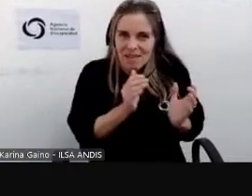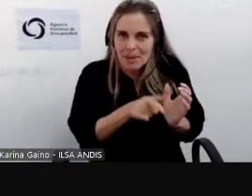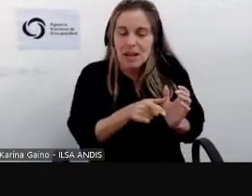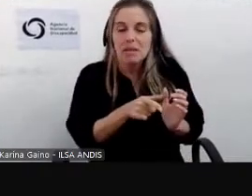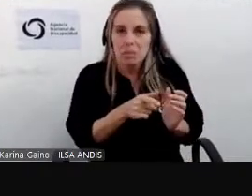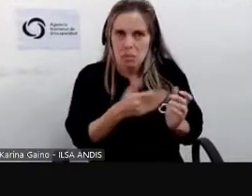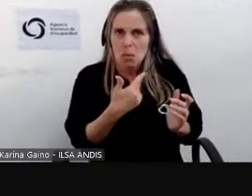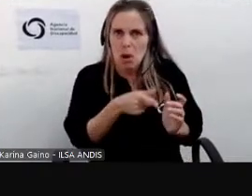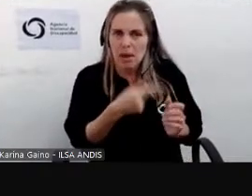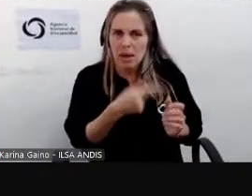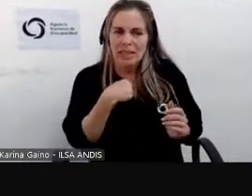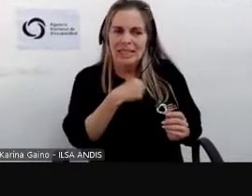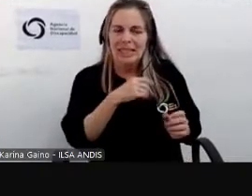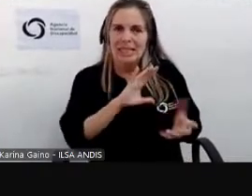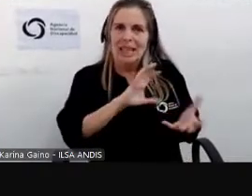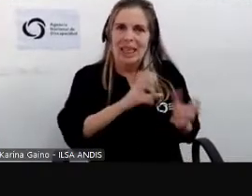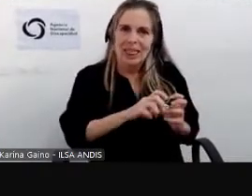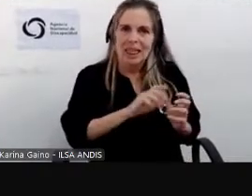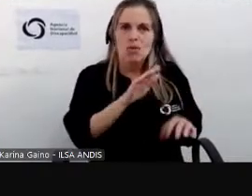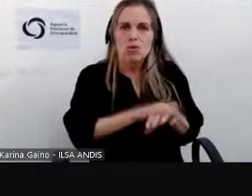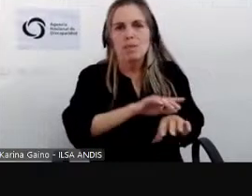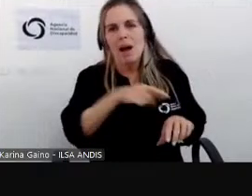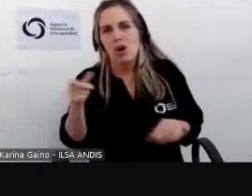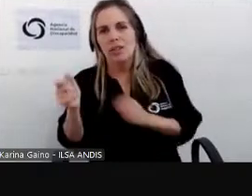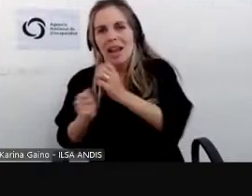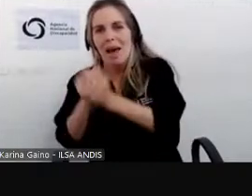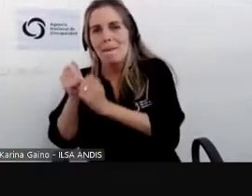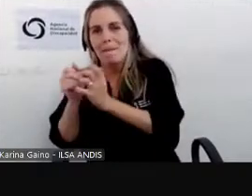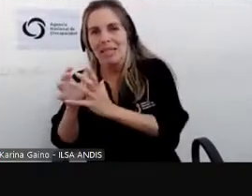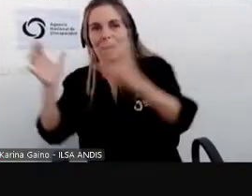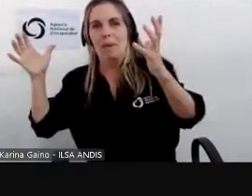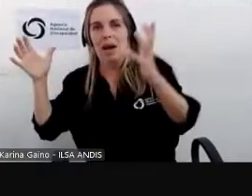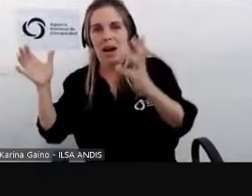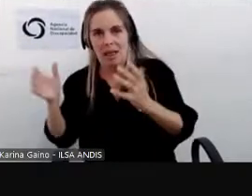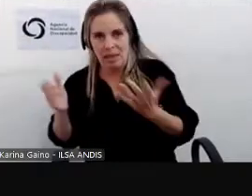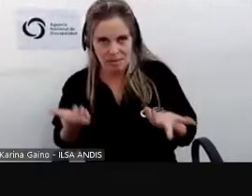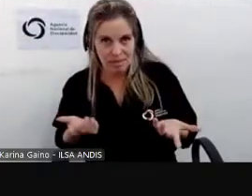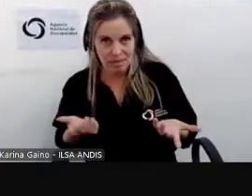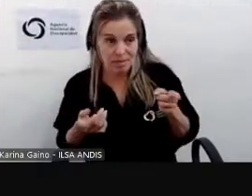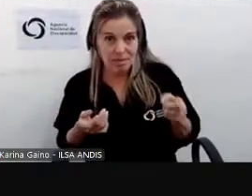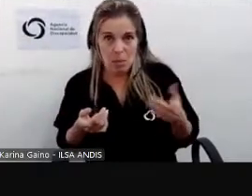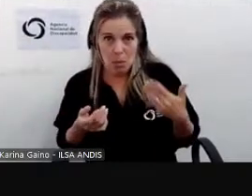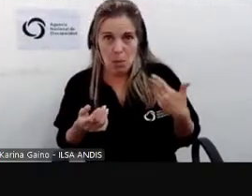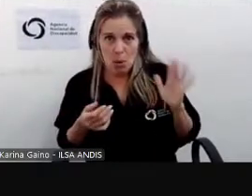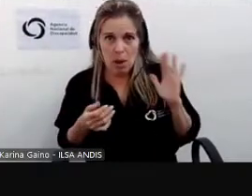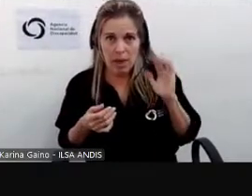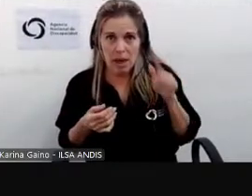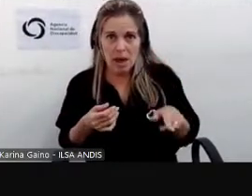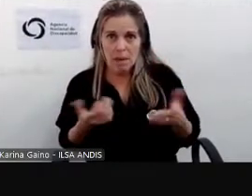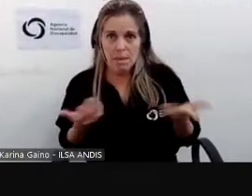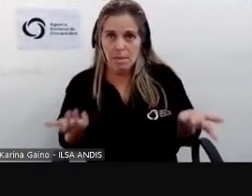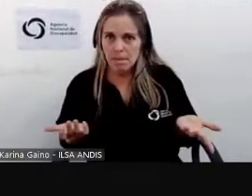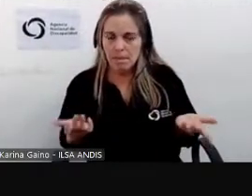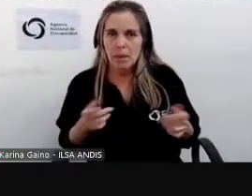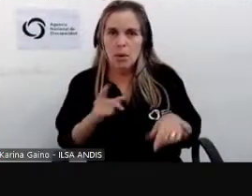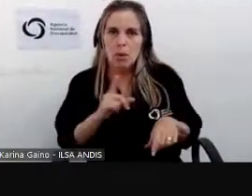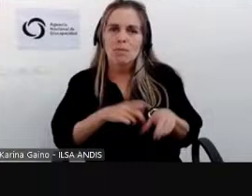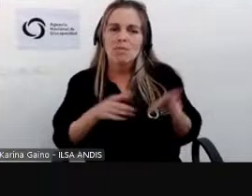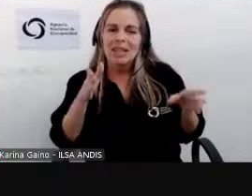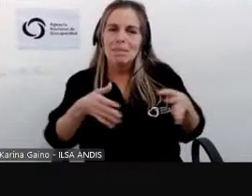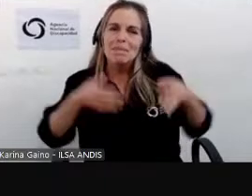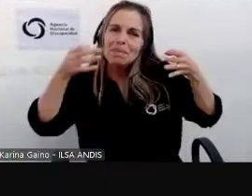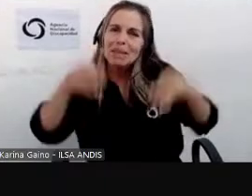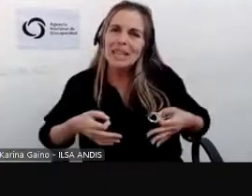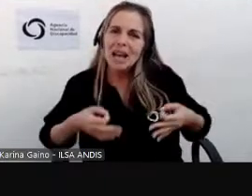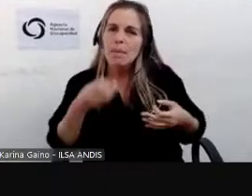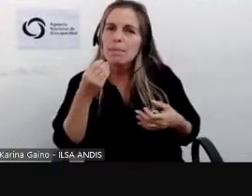believes it's being affected by the activity undertaken by a multinational company. And